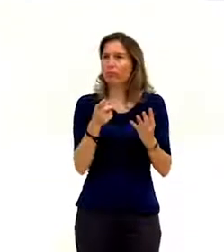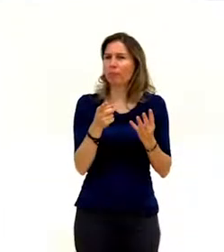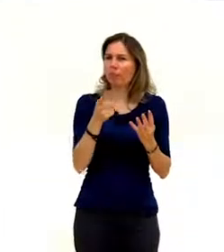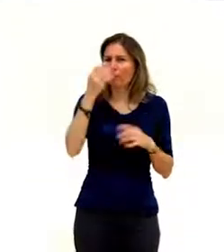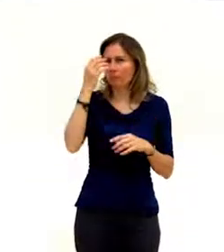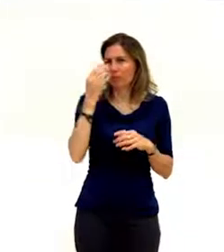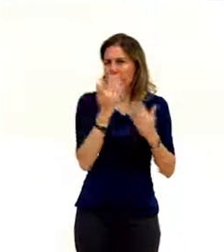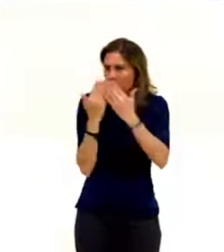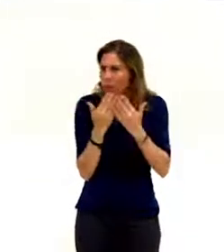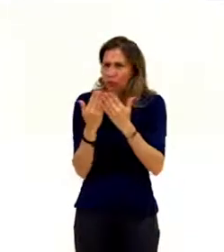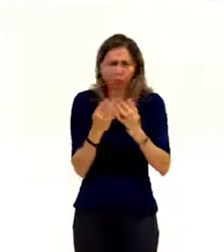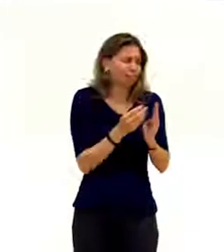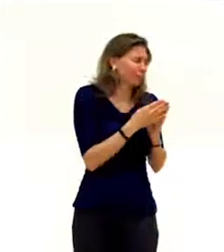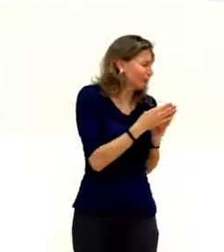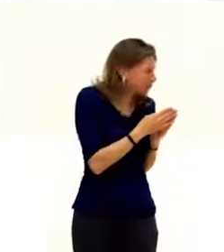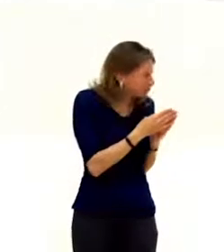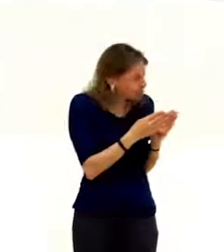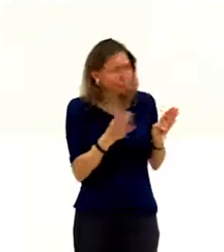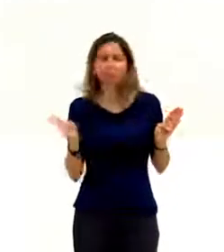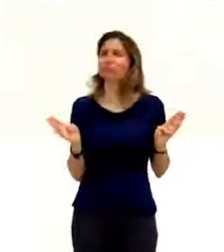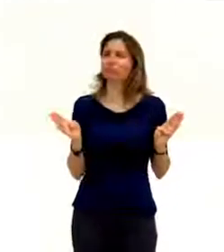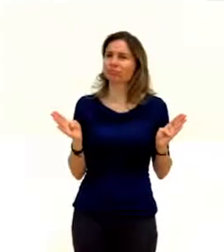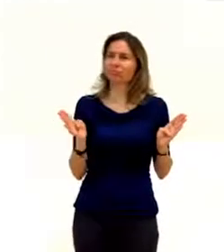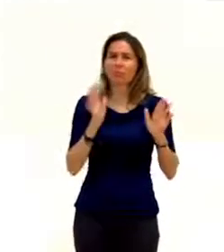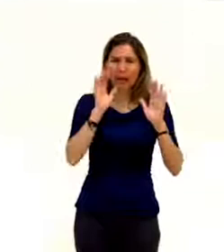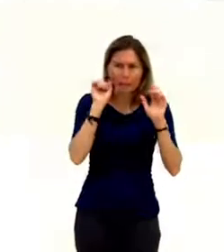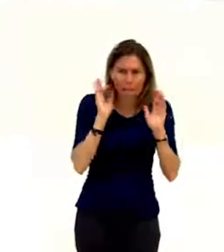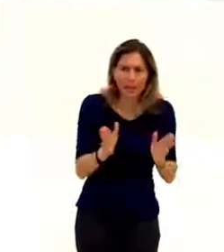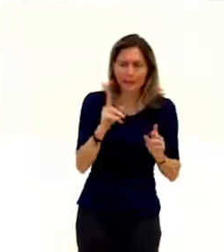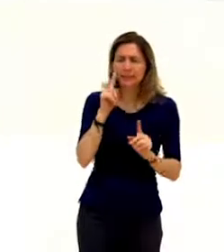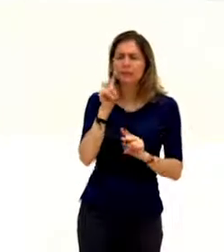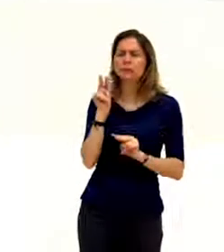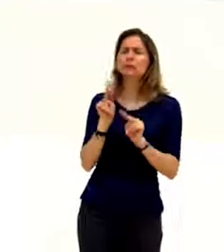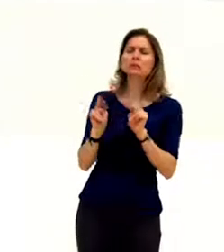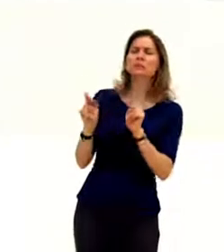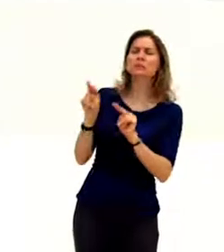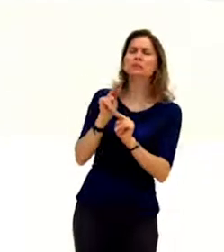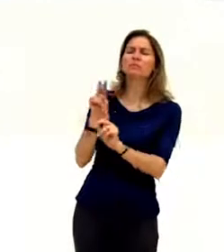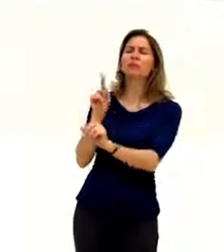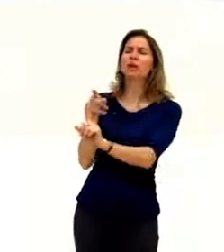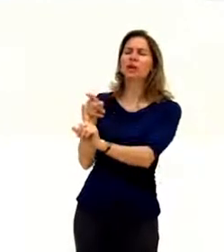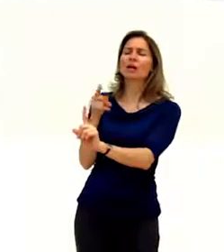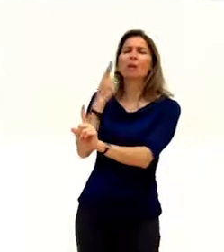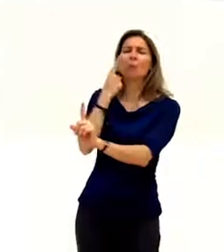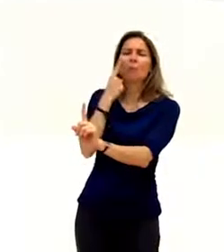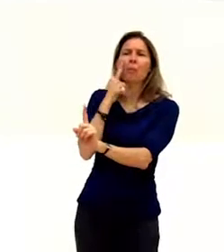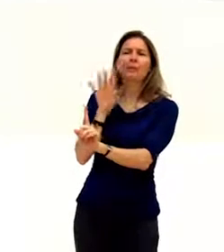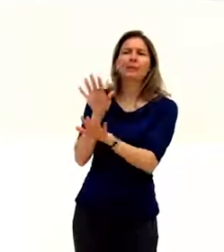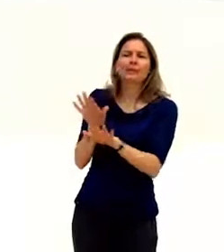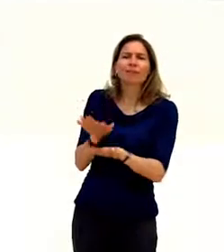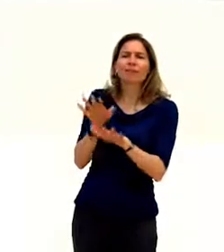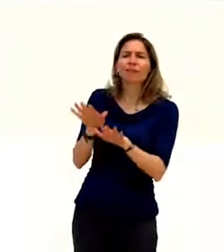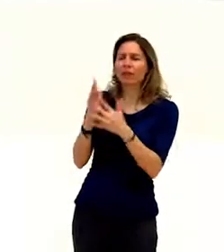institutions have tremendous discretion in taking anything